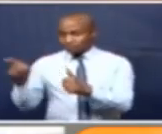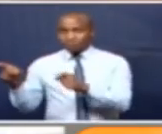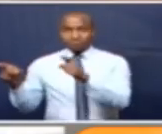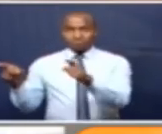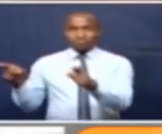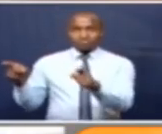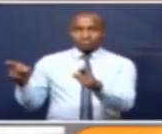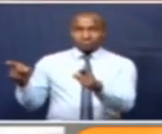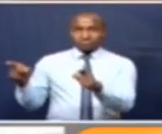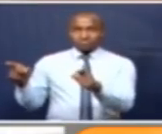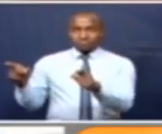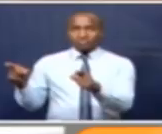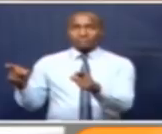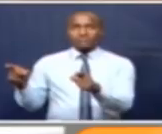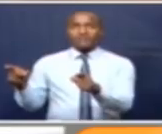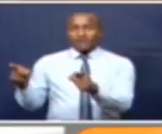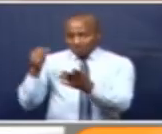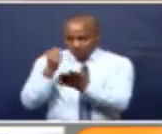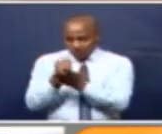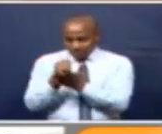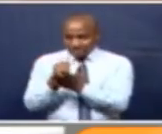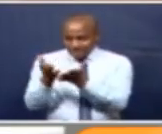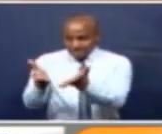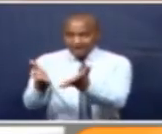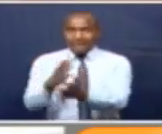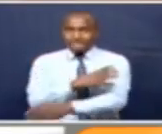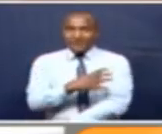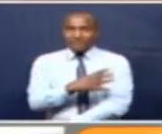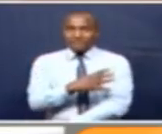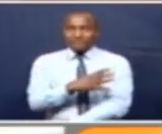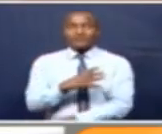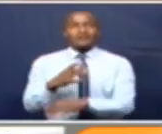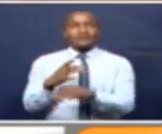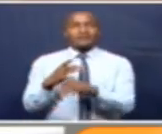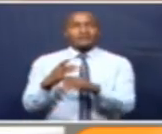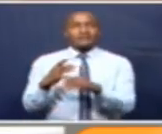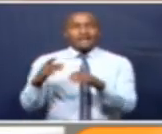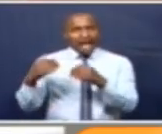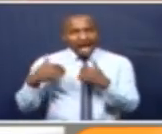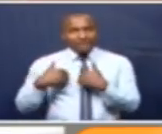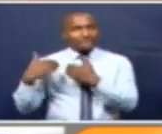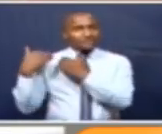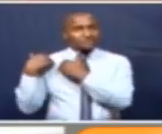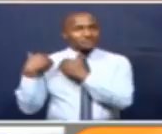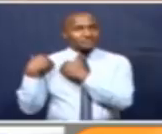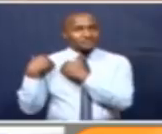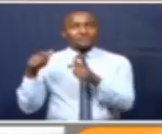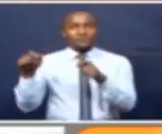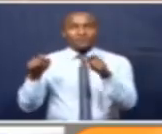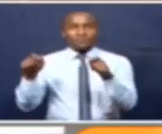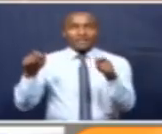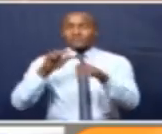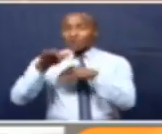has a secretariat that is pretty powerful, that has that has the responsibility for managing the